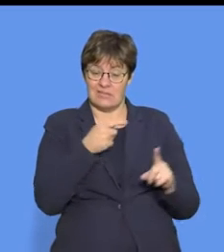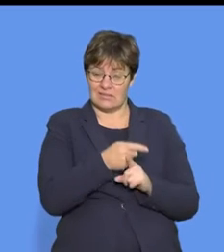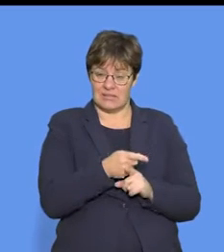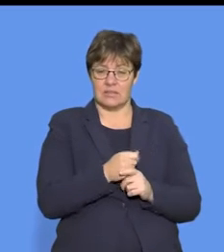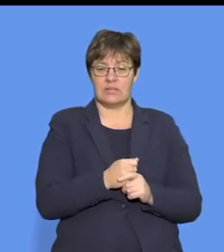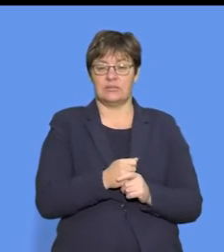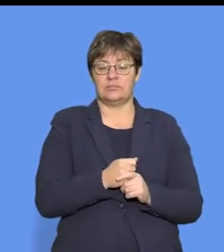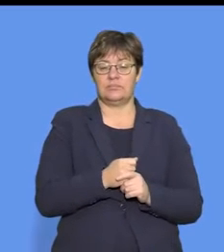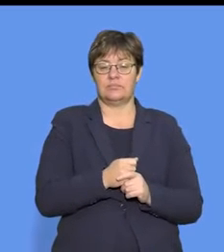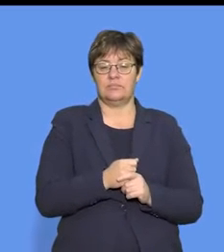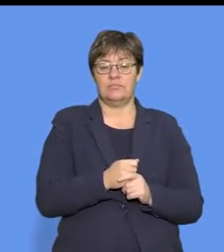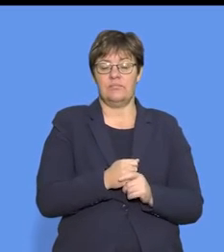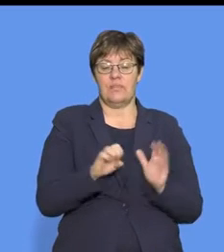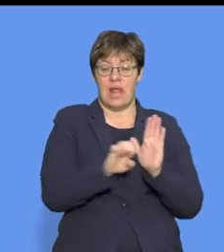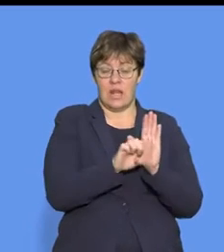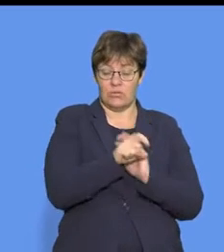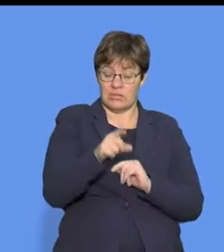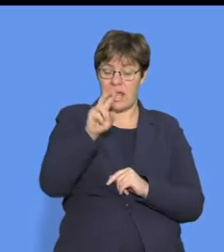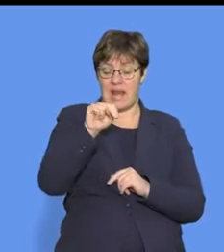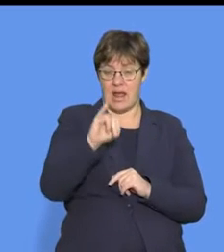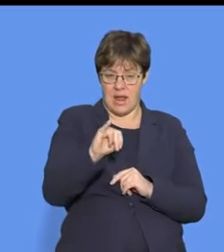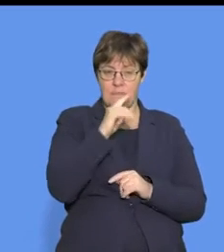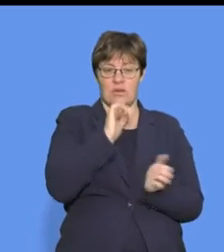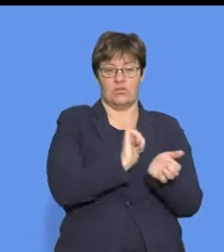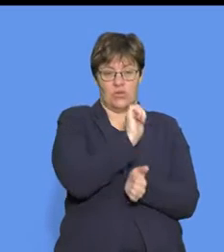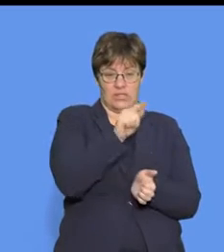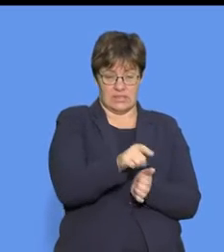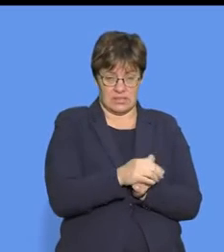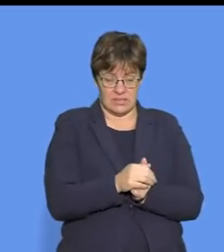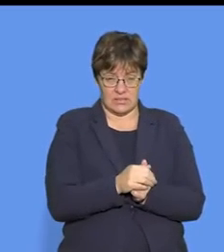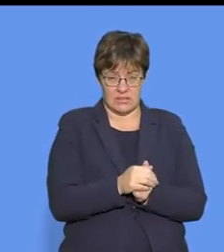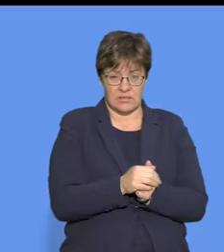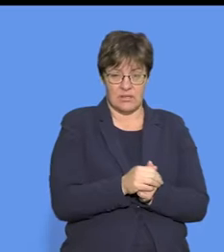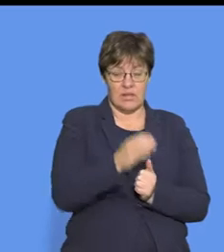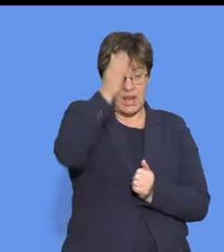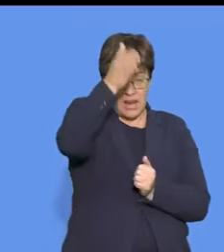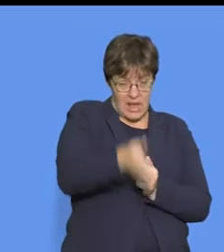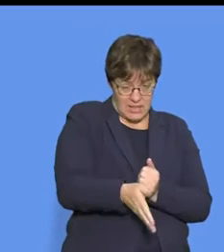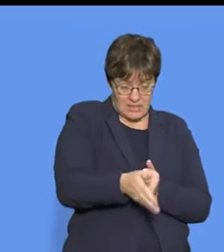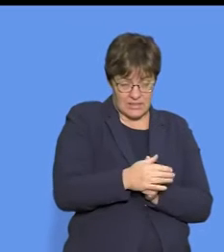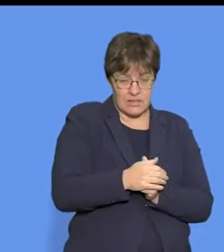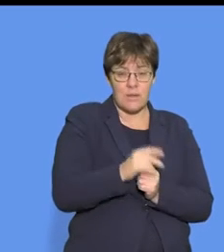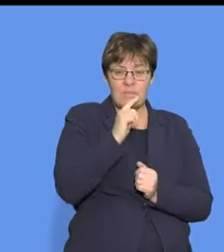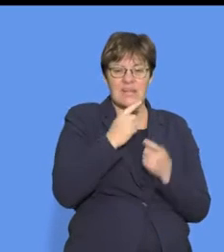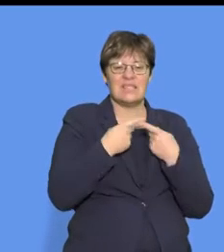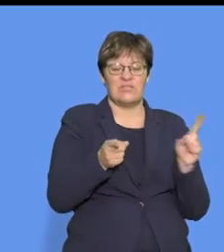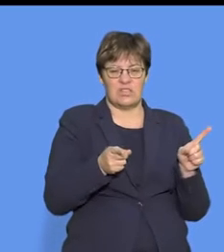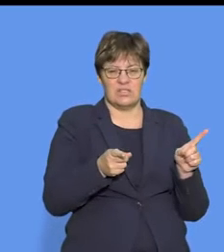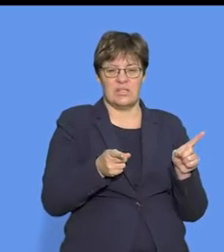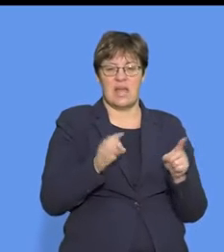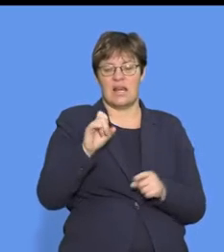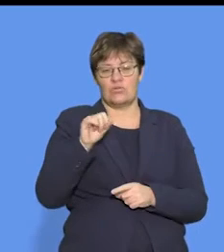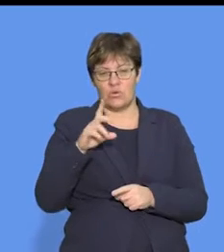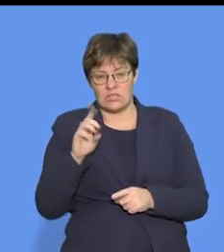we're starting with the electrode, which is nickel, and we're going to say that is a solid. Then we put a line